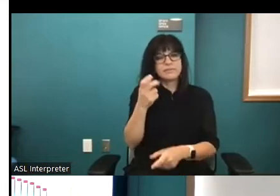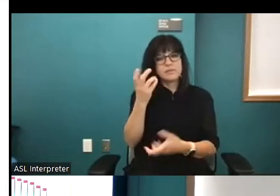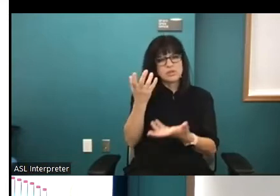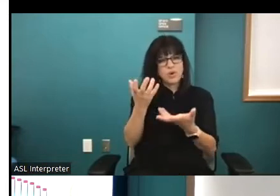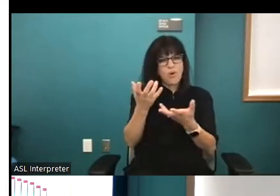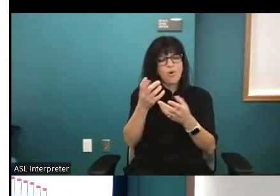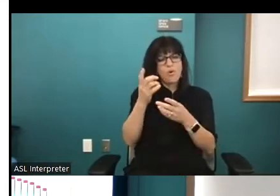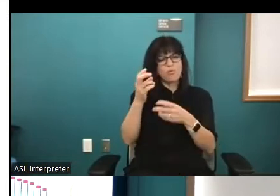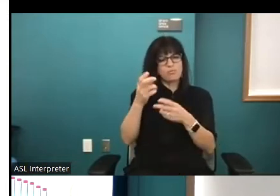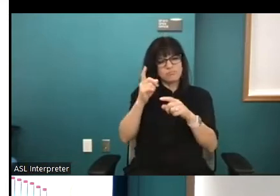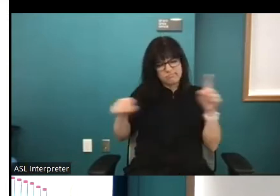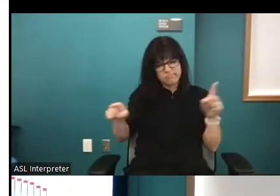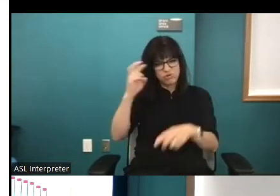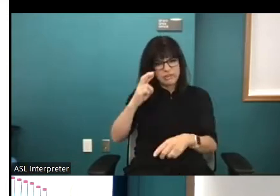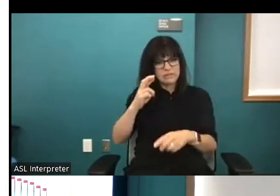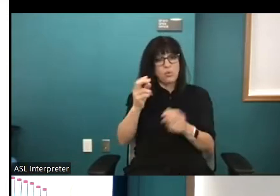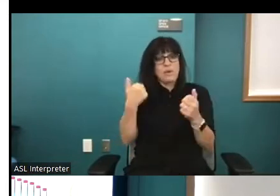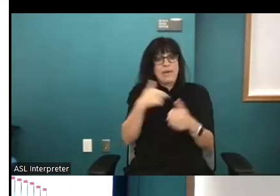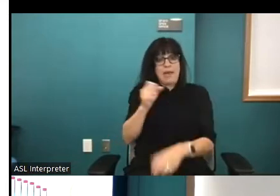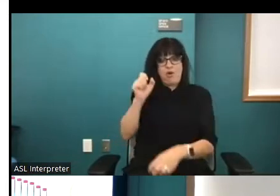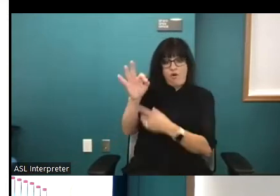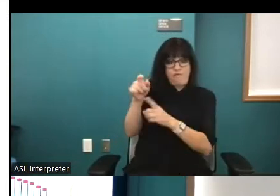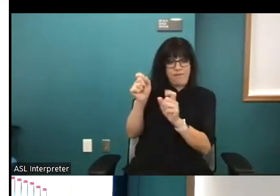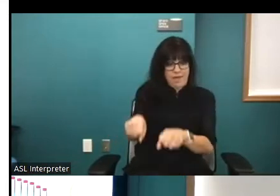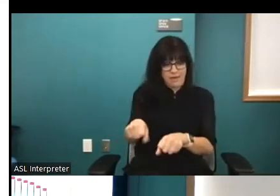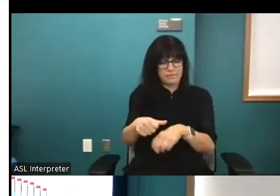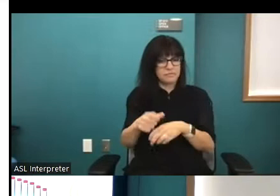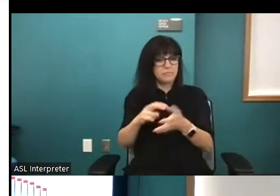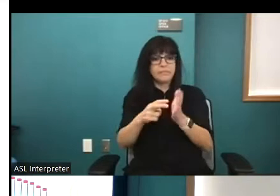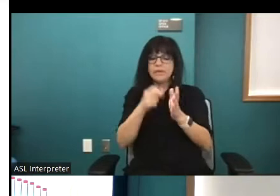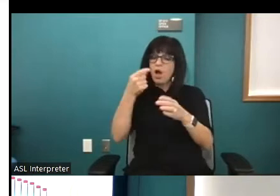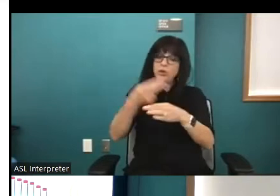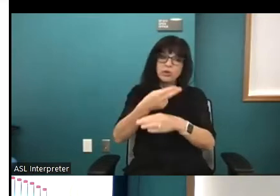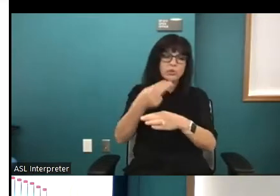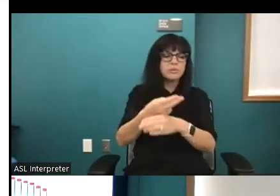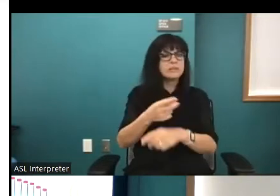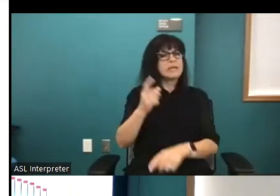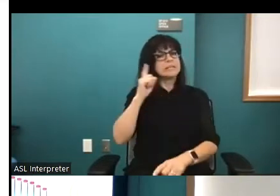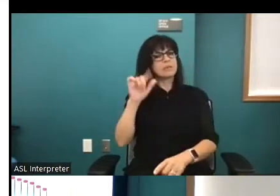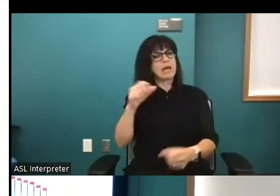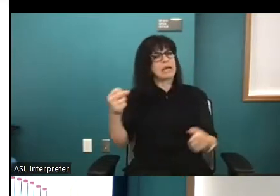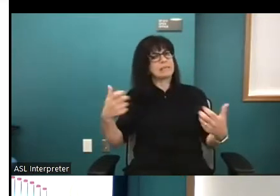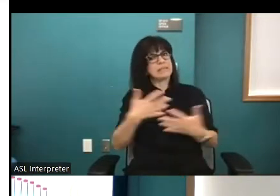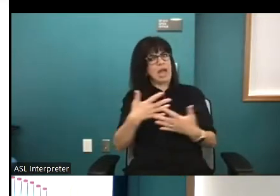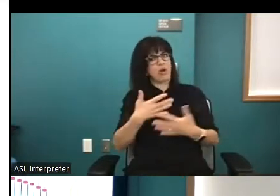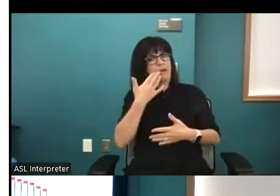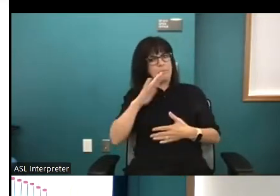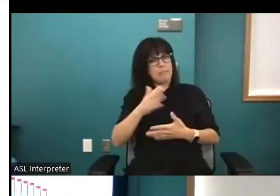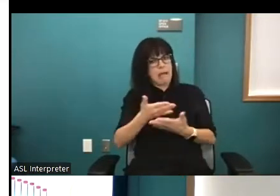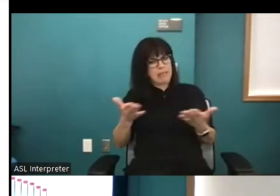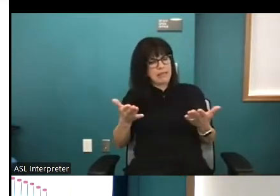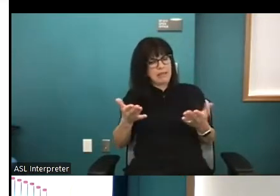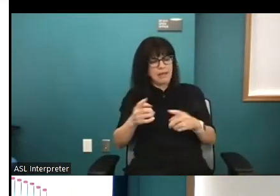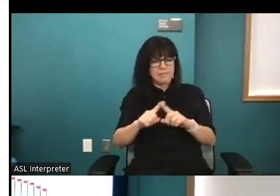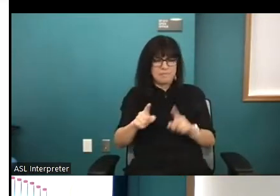There's various reasons, but we can disable them. We can turn them off so that it just doesn't even get used. That sounds like a really scary bad thing, but it's really not.